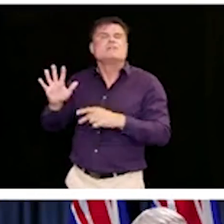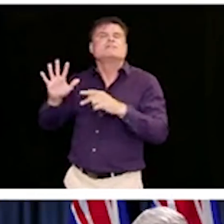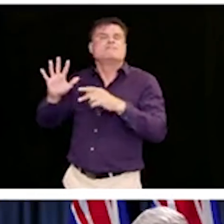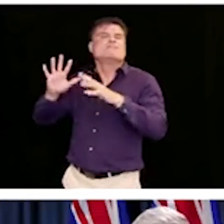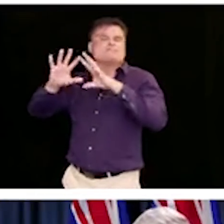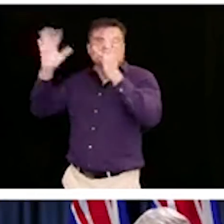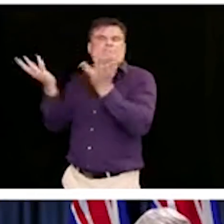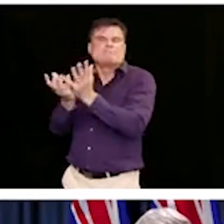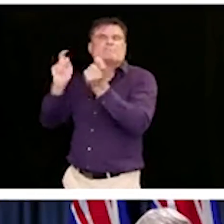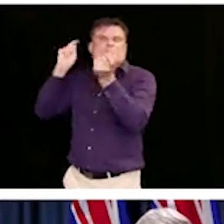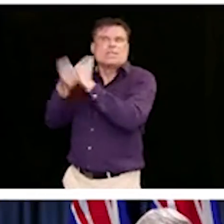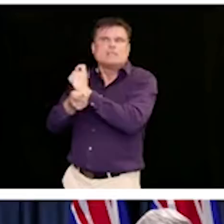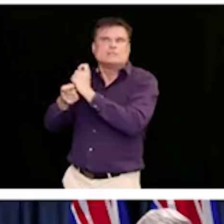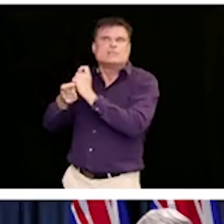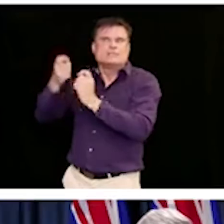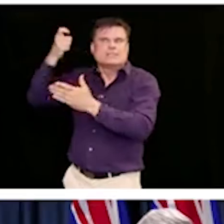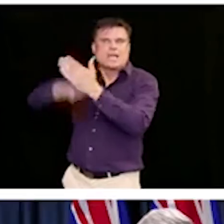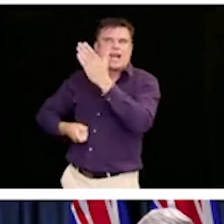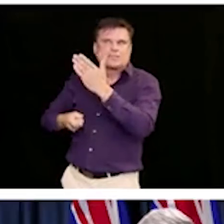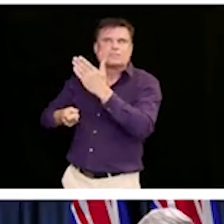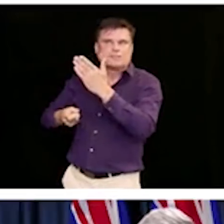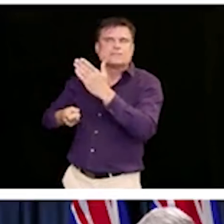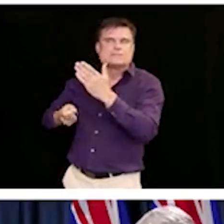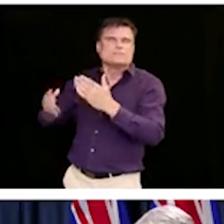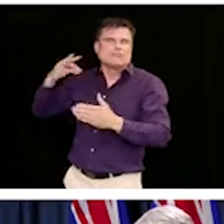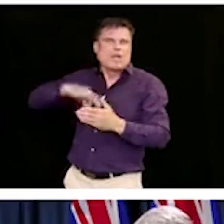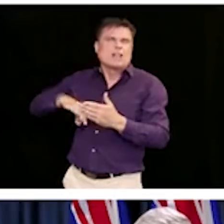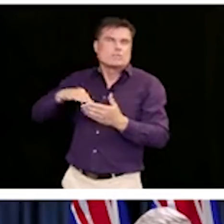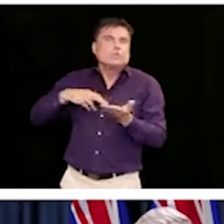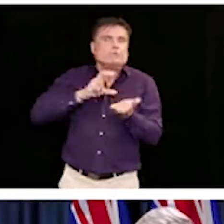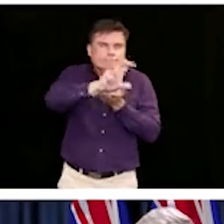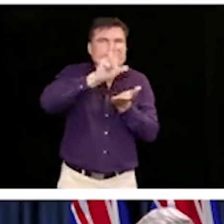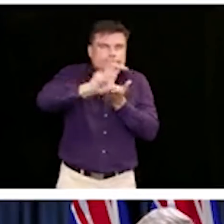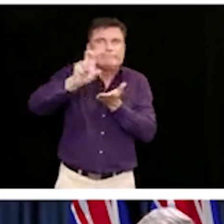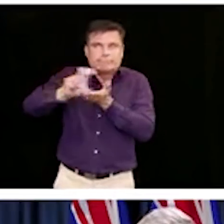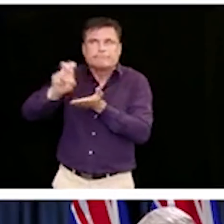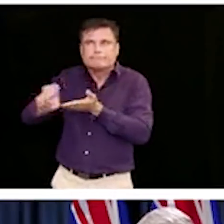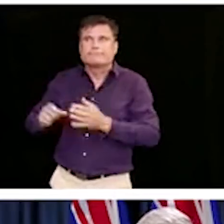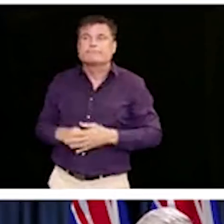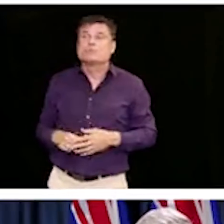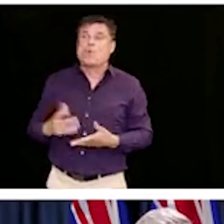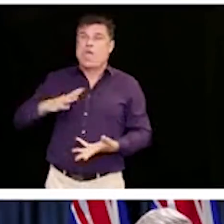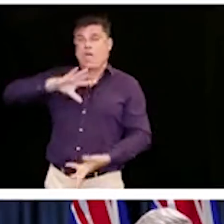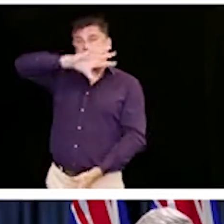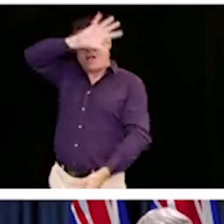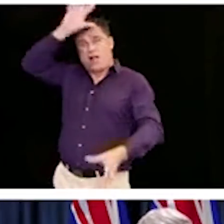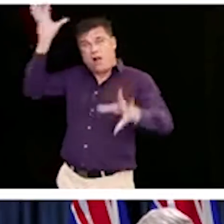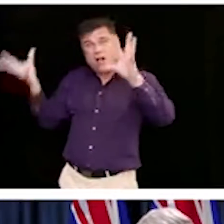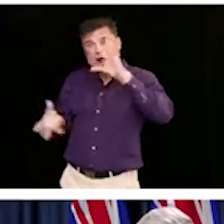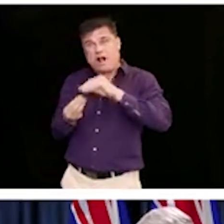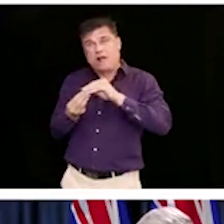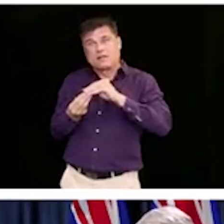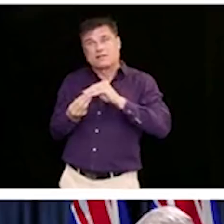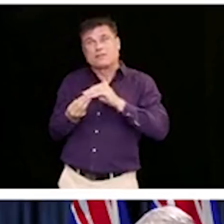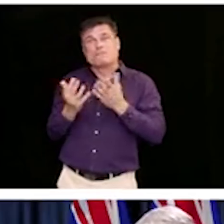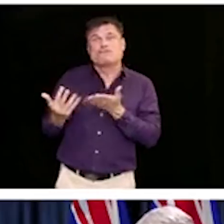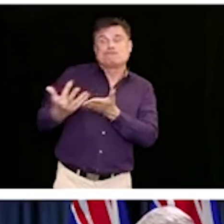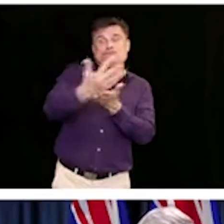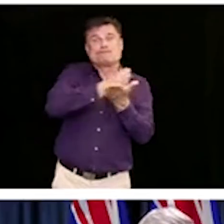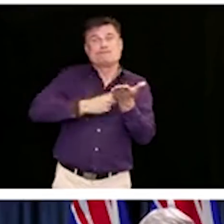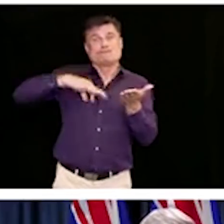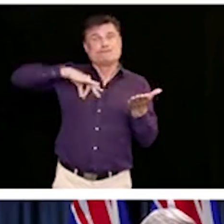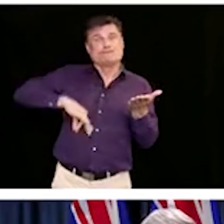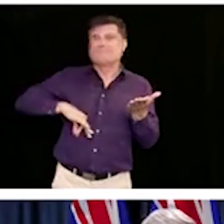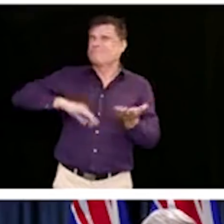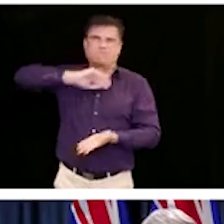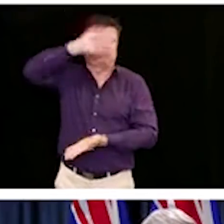and the other relief measures that we put in place. Overall revenue is expected to drop by